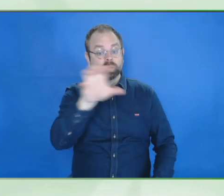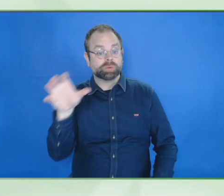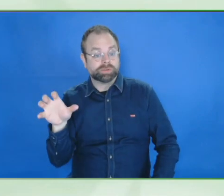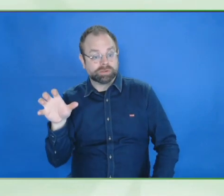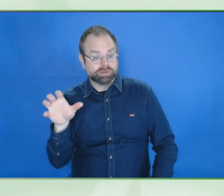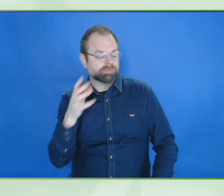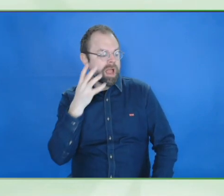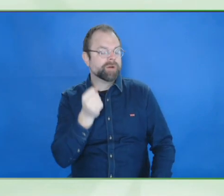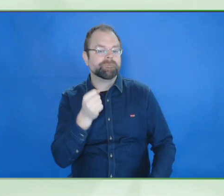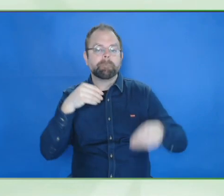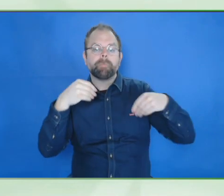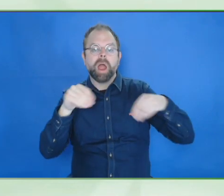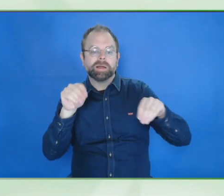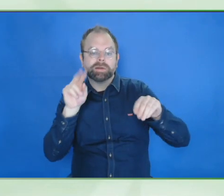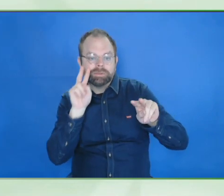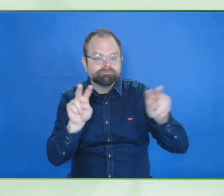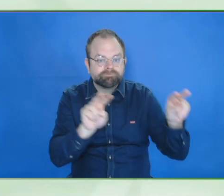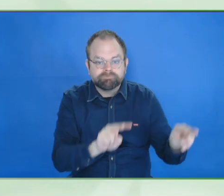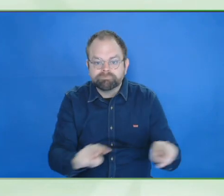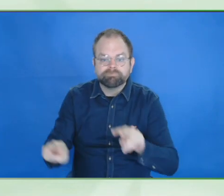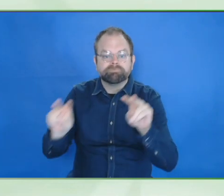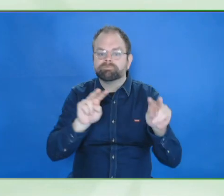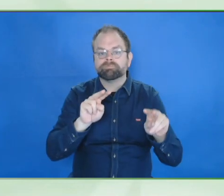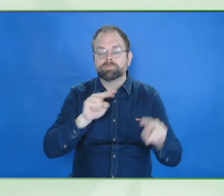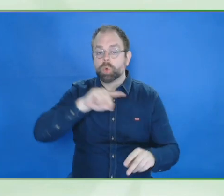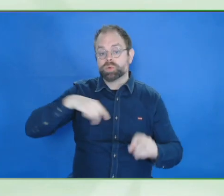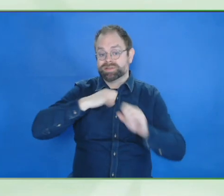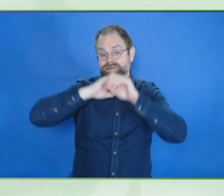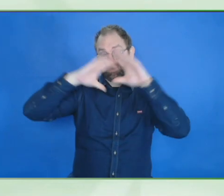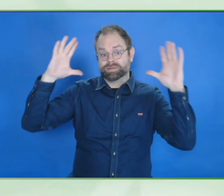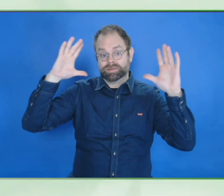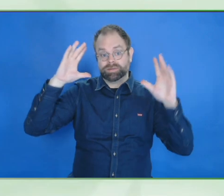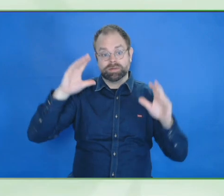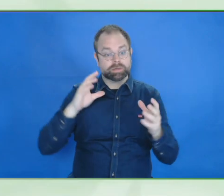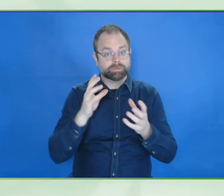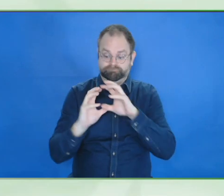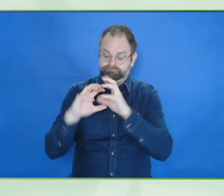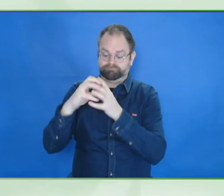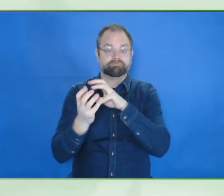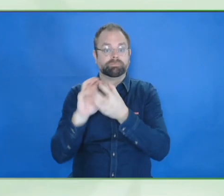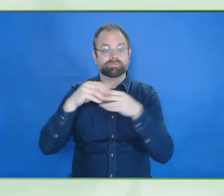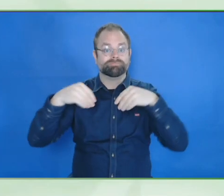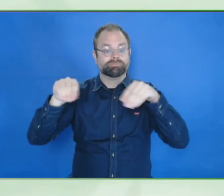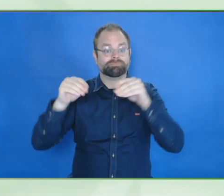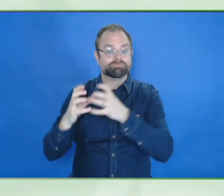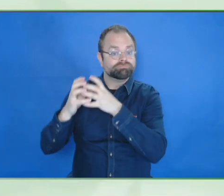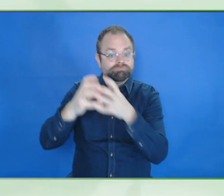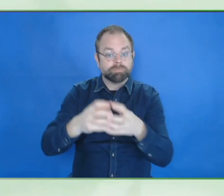are really accessible to the rules, accessible to WCAG, international rules, and all these